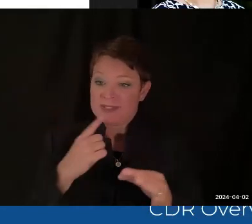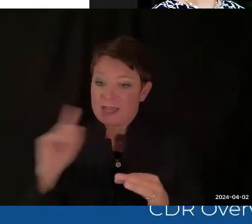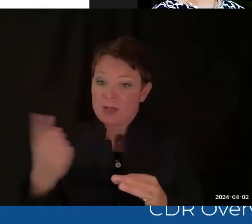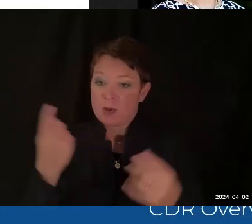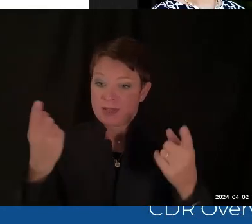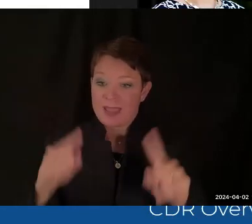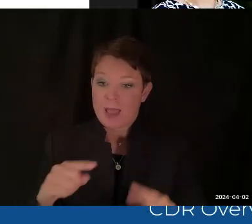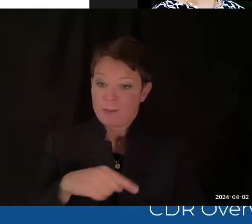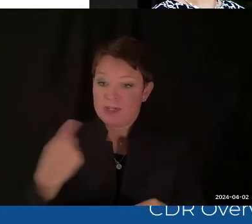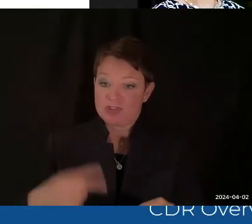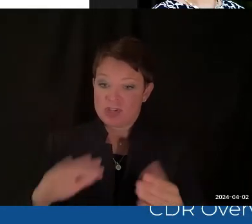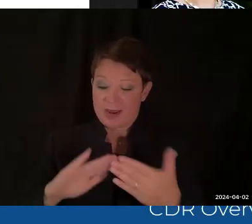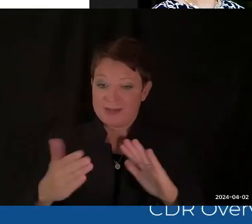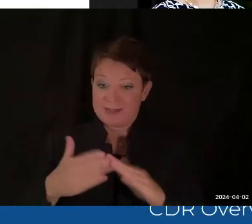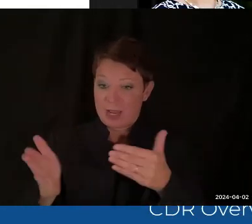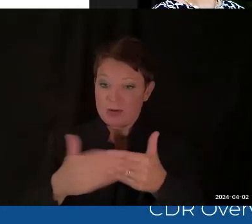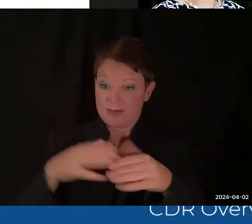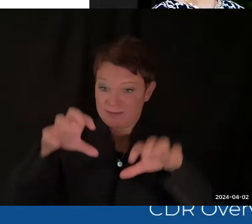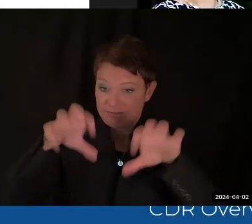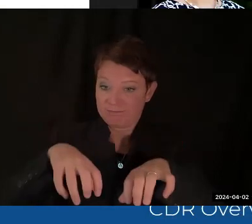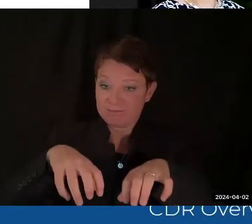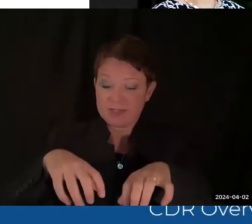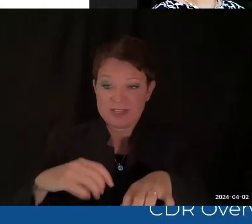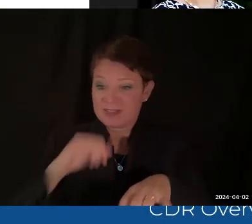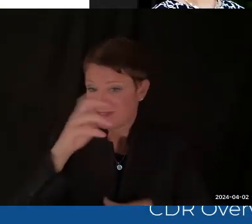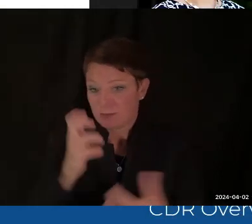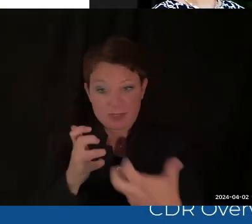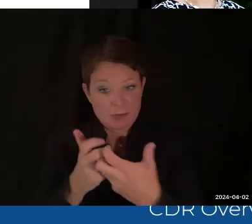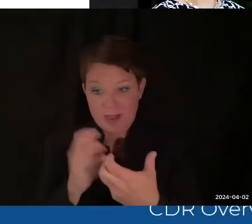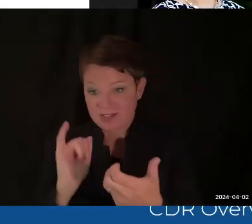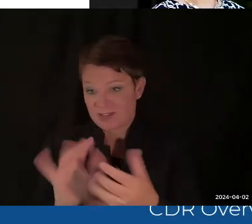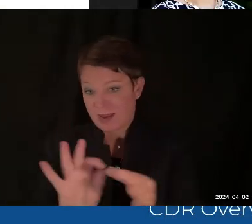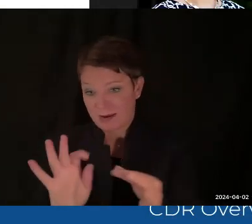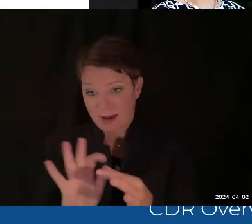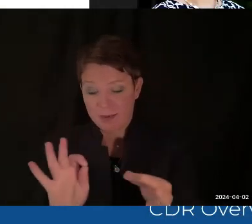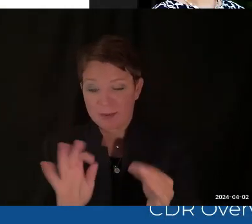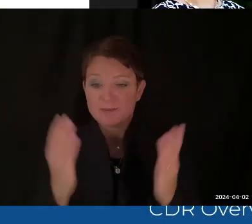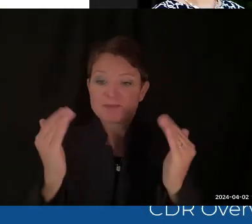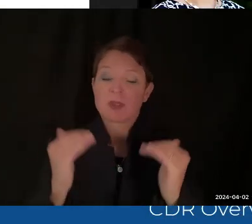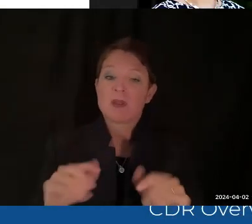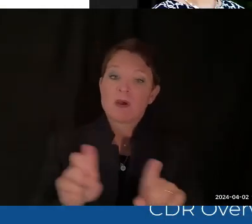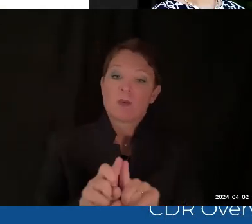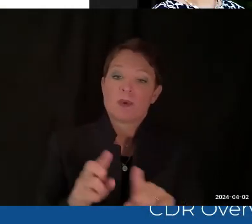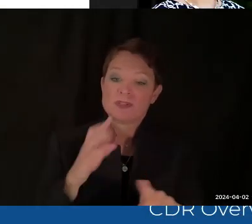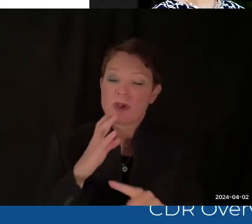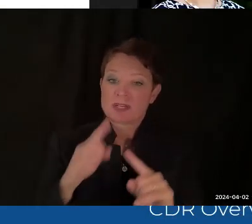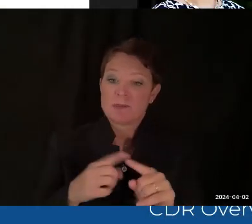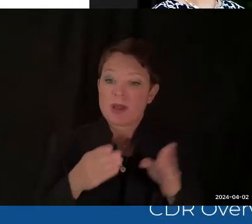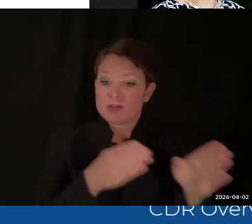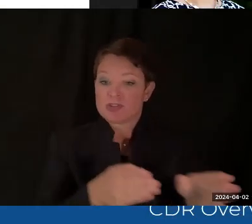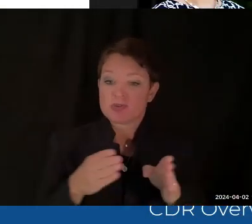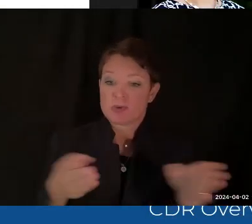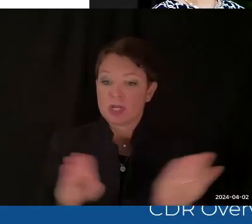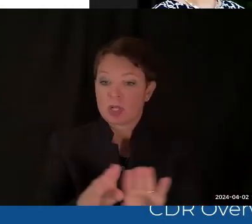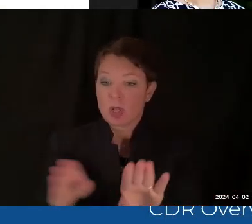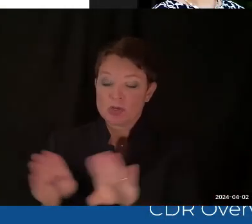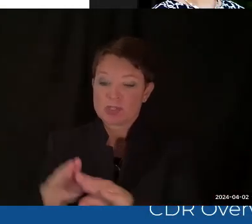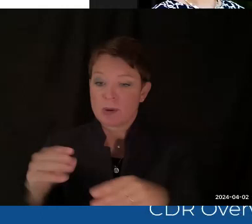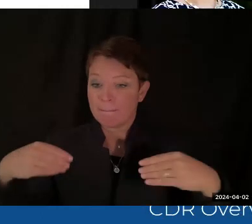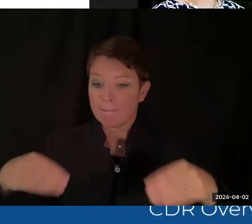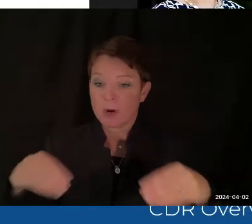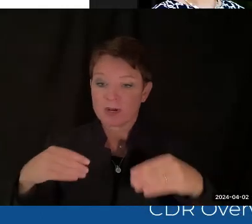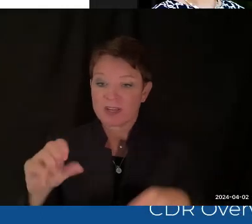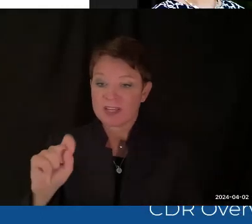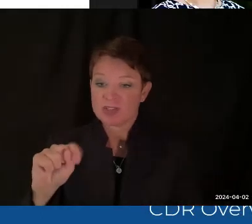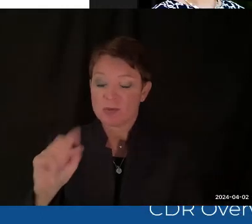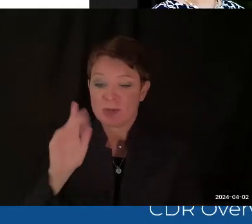be done in Chinatown doesn't really line up with that. In addition, we've talked about street closures, but Market Street would